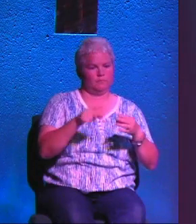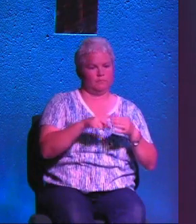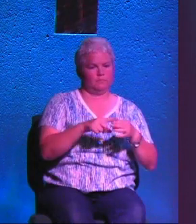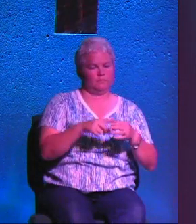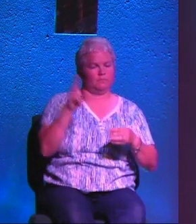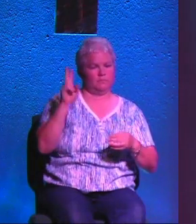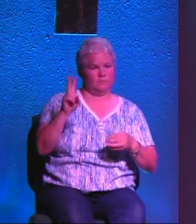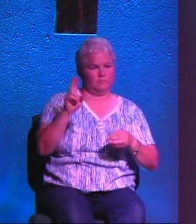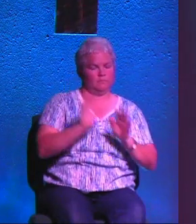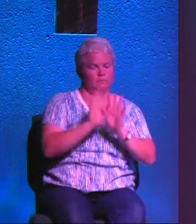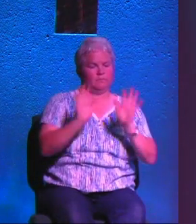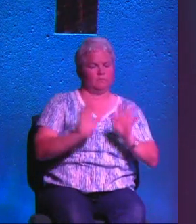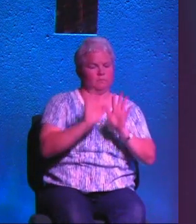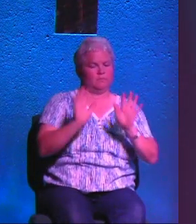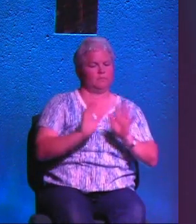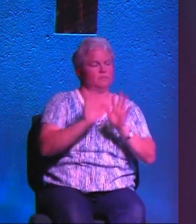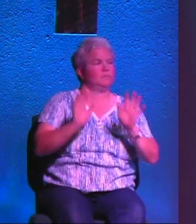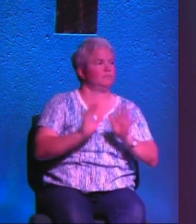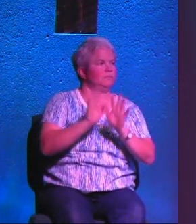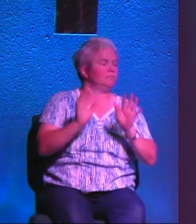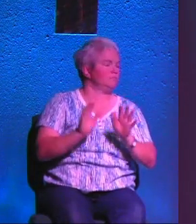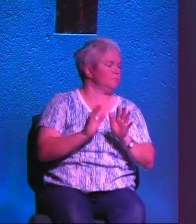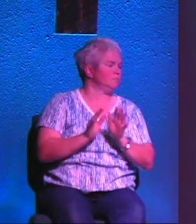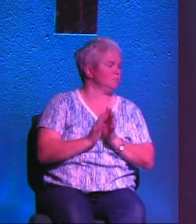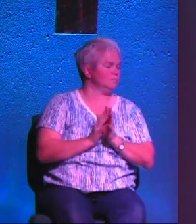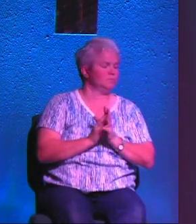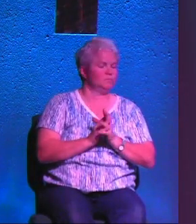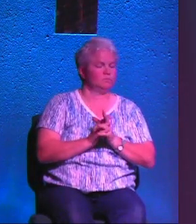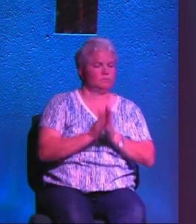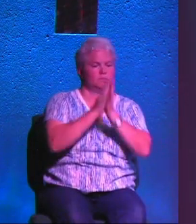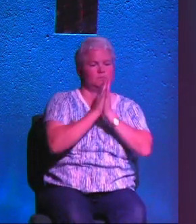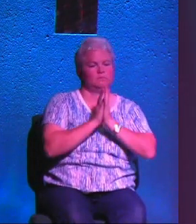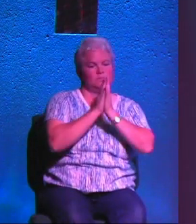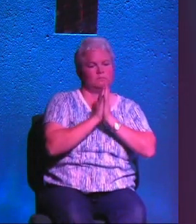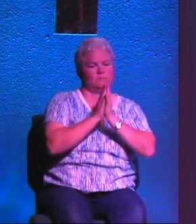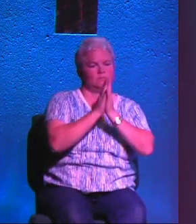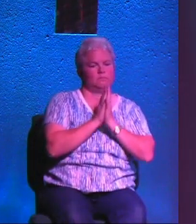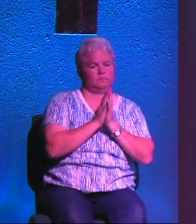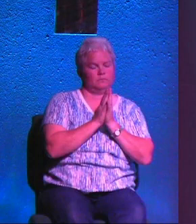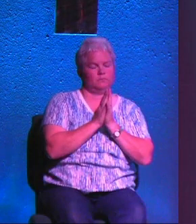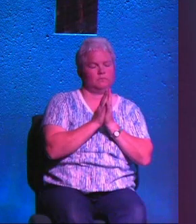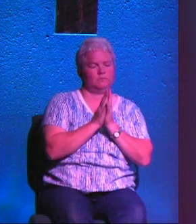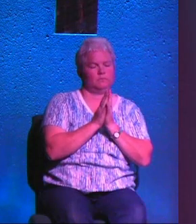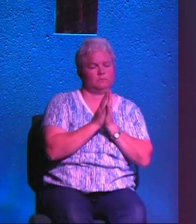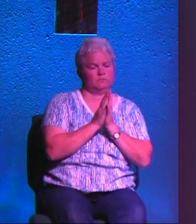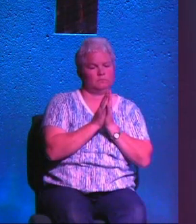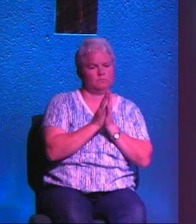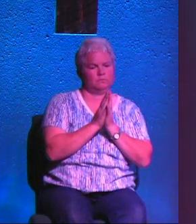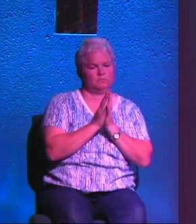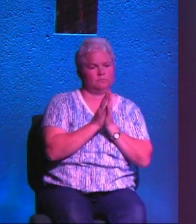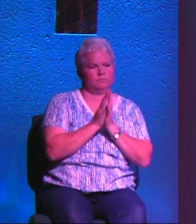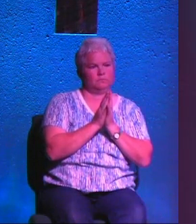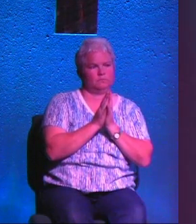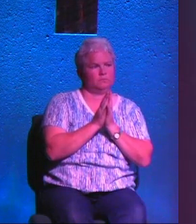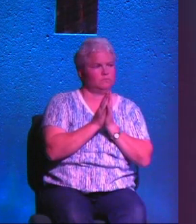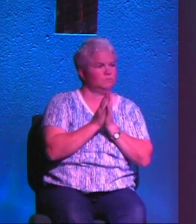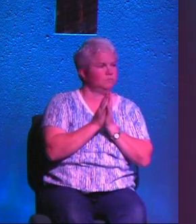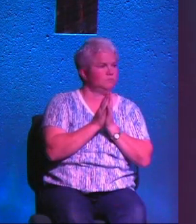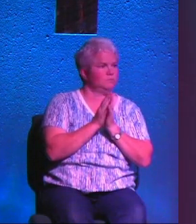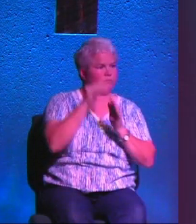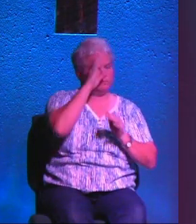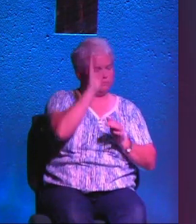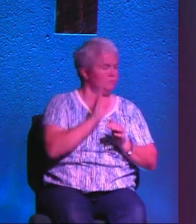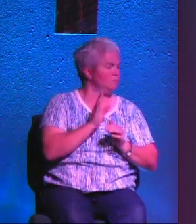last couple Sundays. It's not about, hey, I'm going to worship God so I can be a millionaire. That's not it. I'm going to worship God.